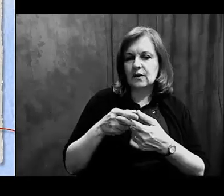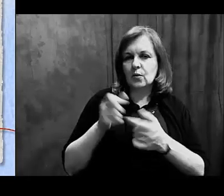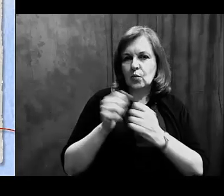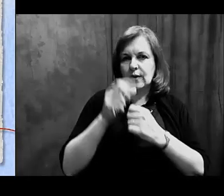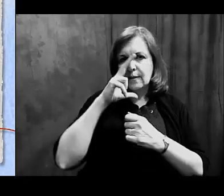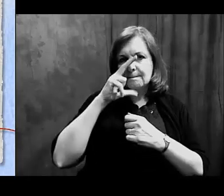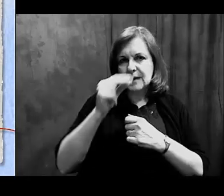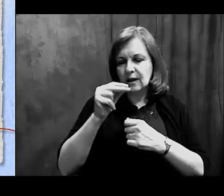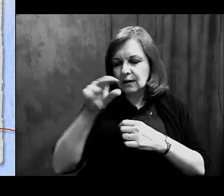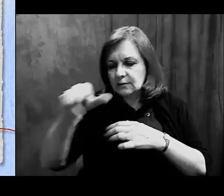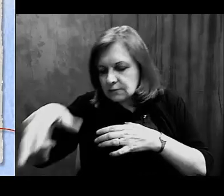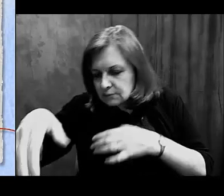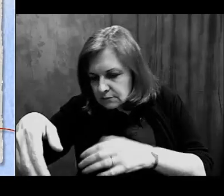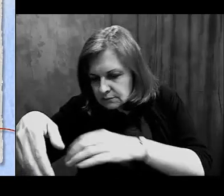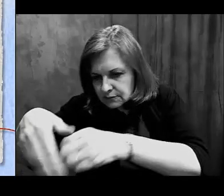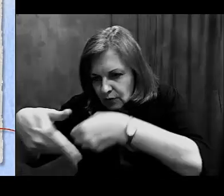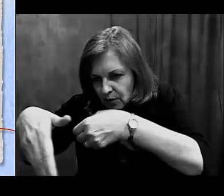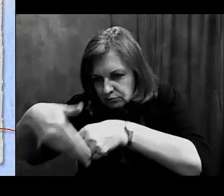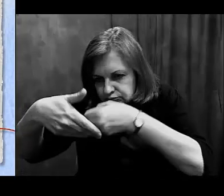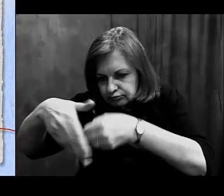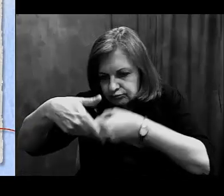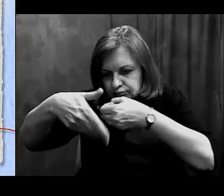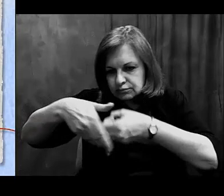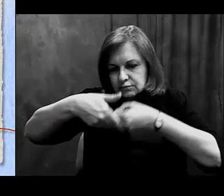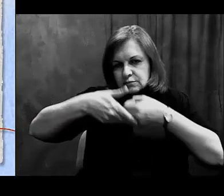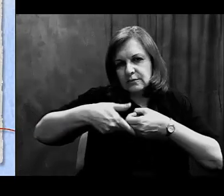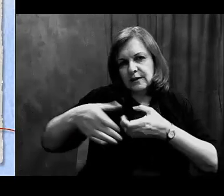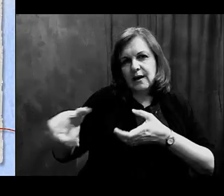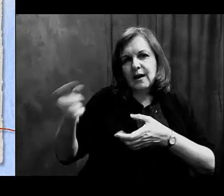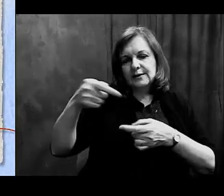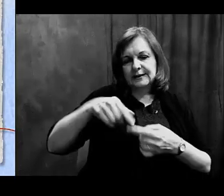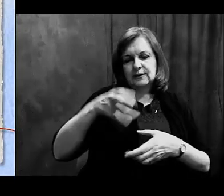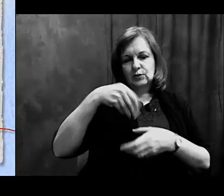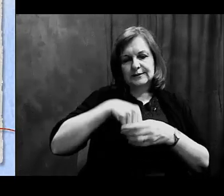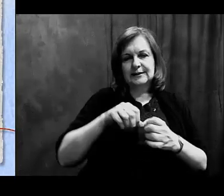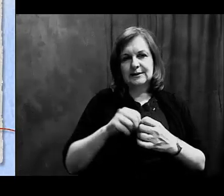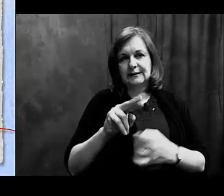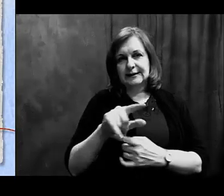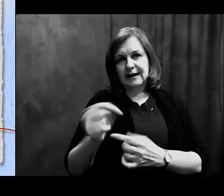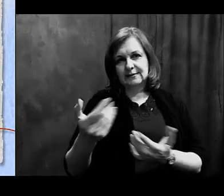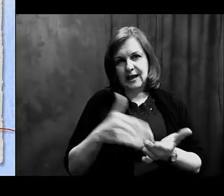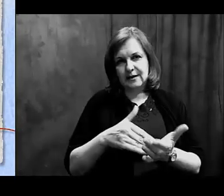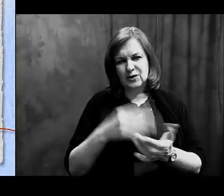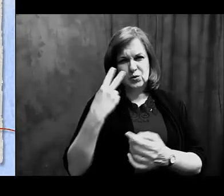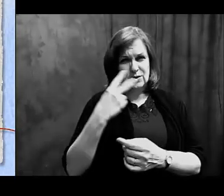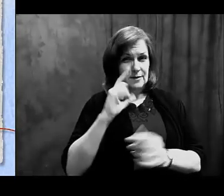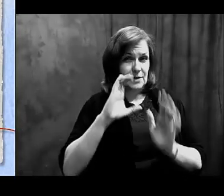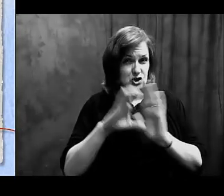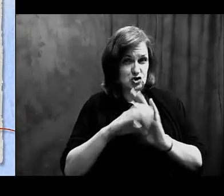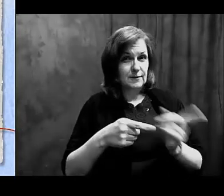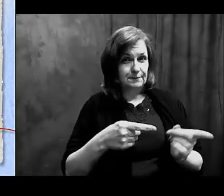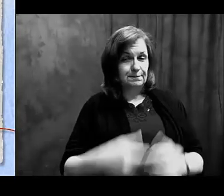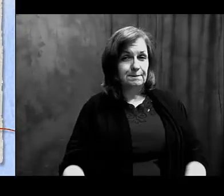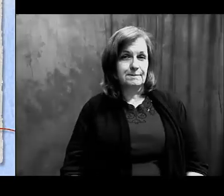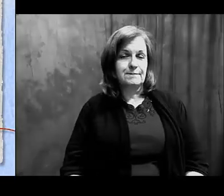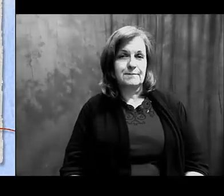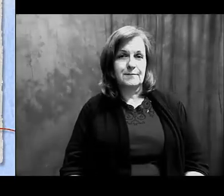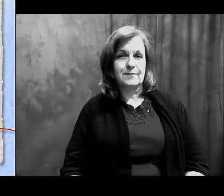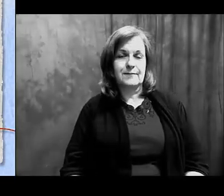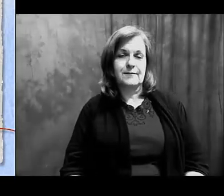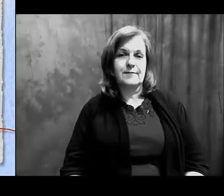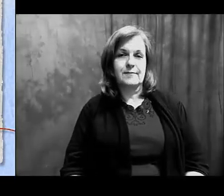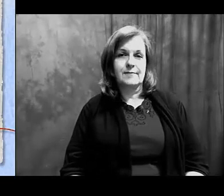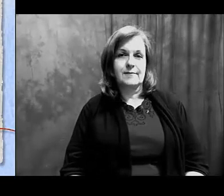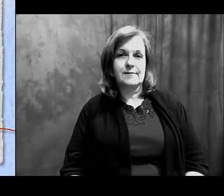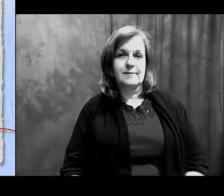will go over and with her beak roll it backwards until it's back into her nest again. You see how she kind of pushes it